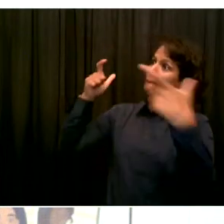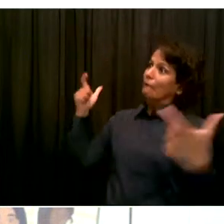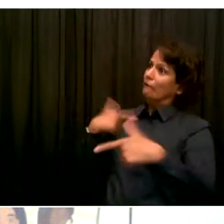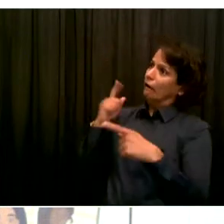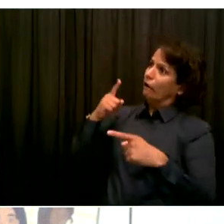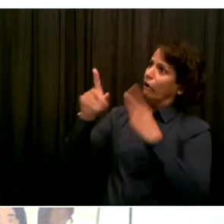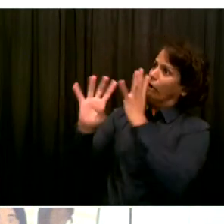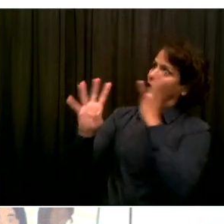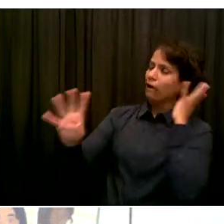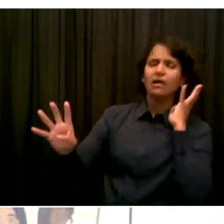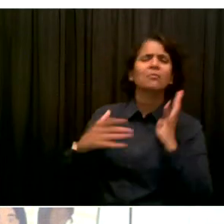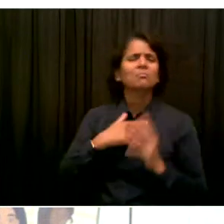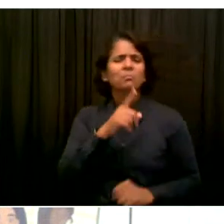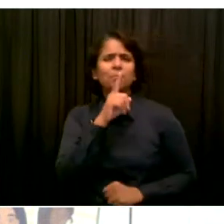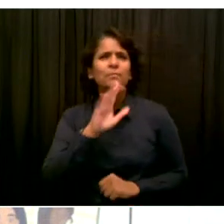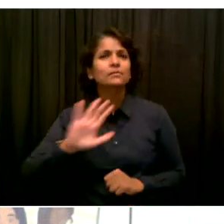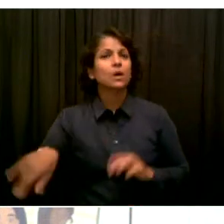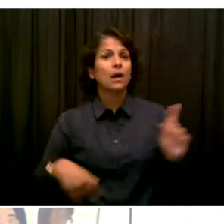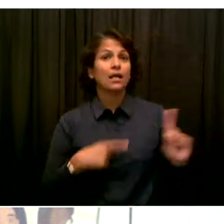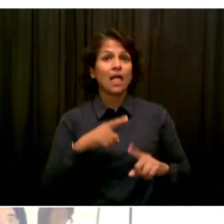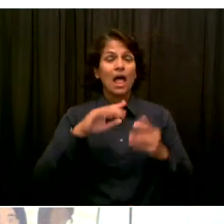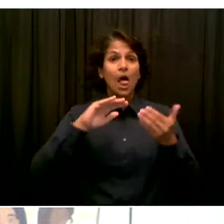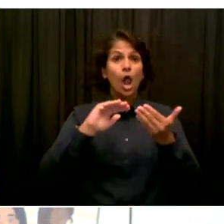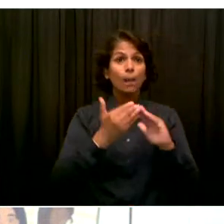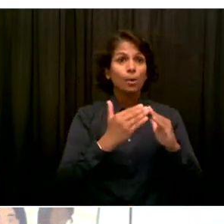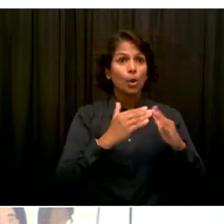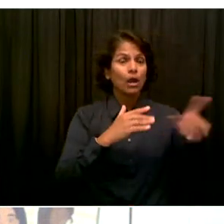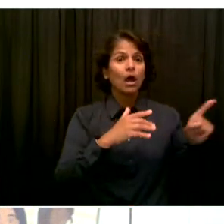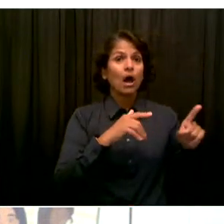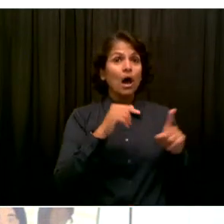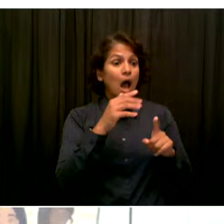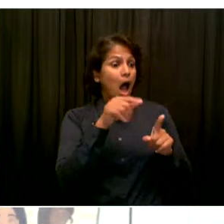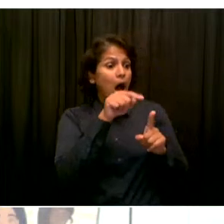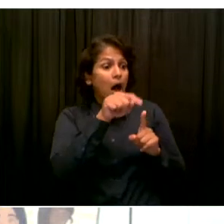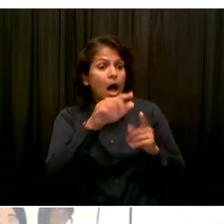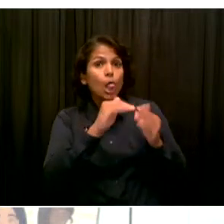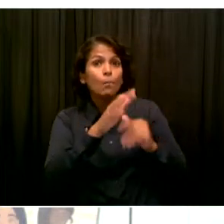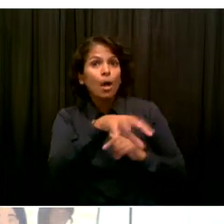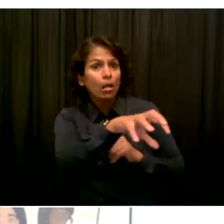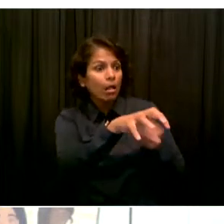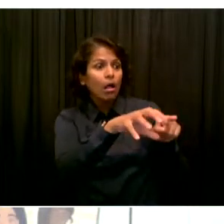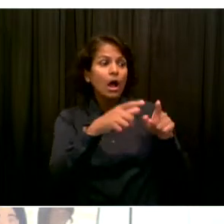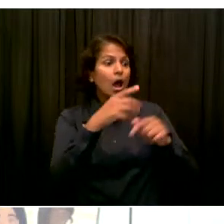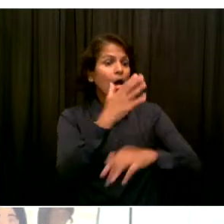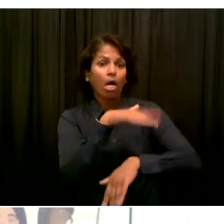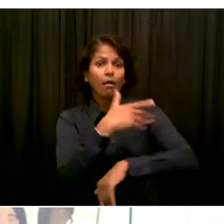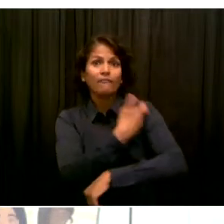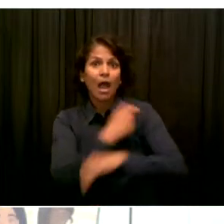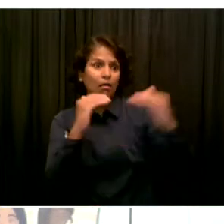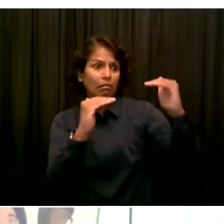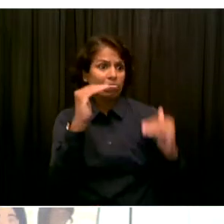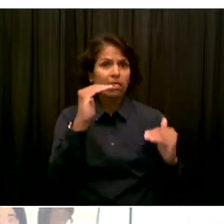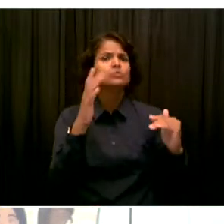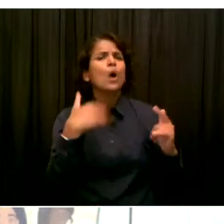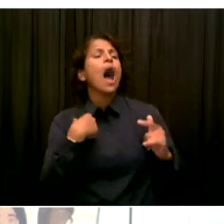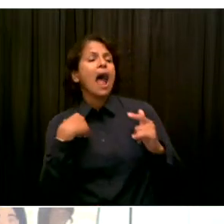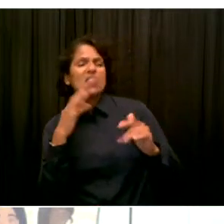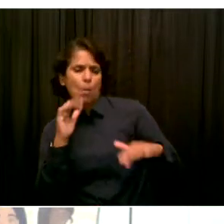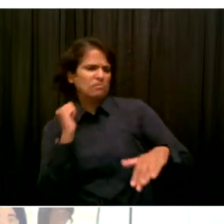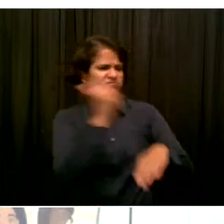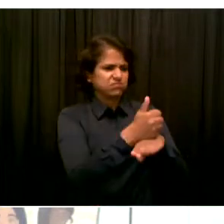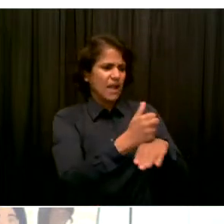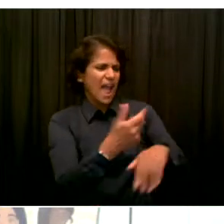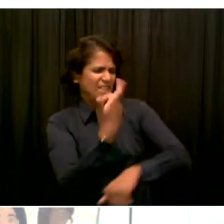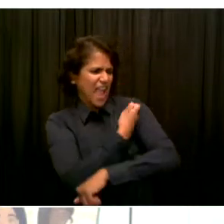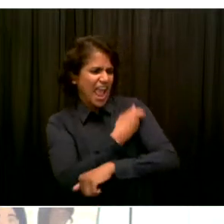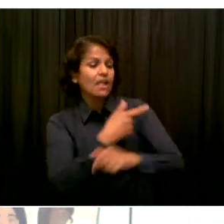get their first dose as possible. But then, as you said, we have our city sites and we have the ability to expand capacity